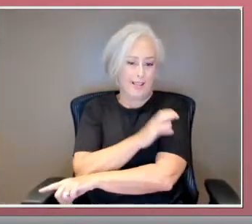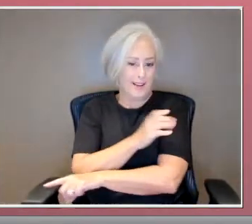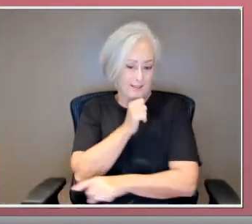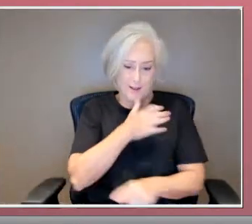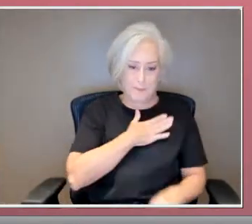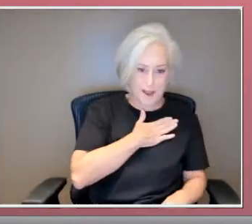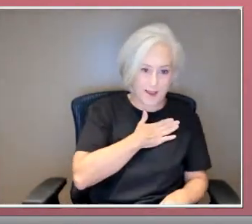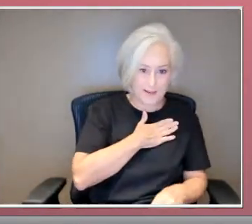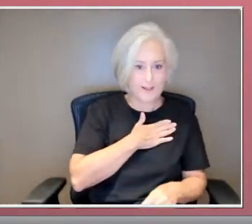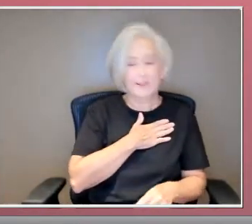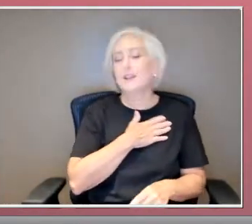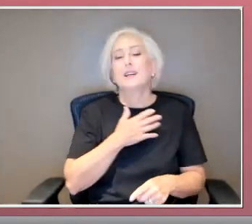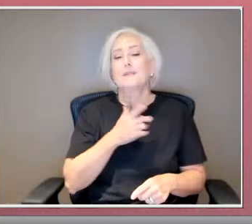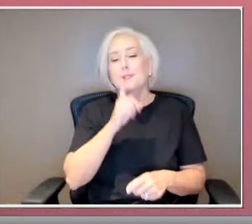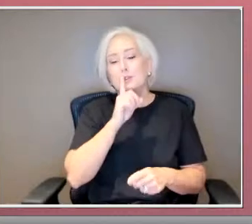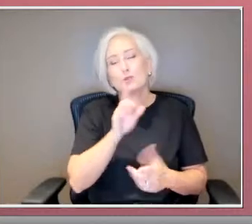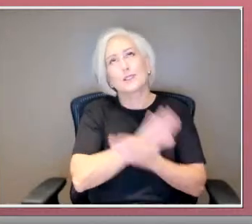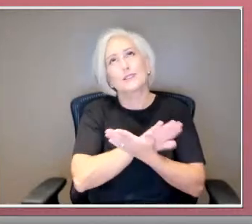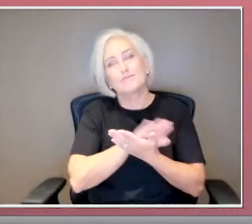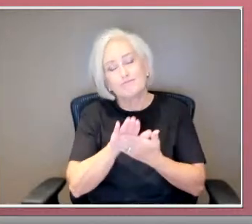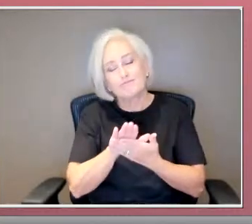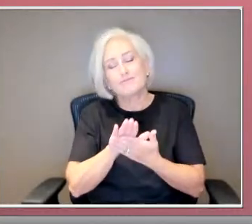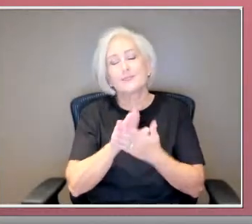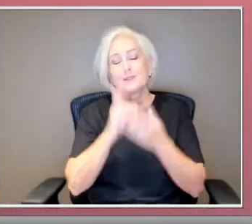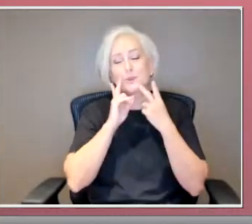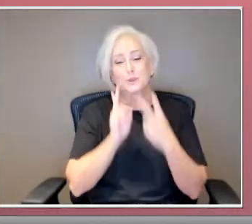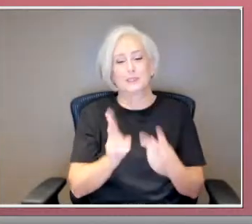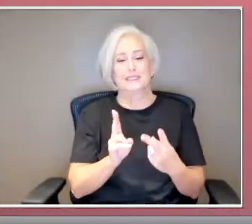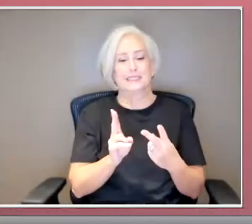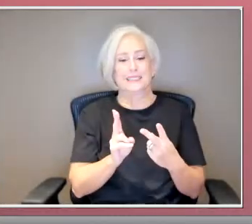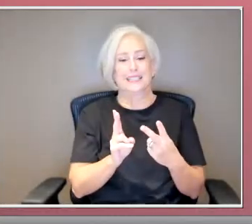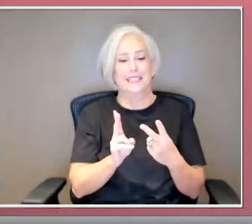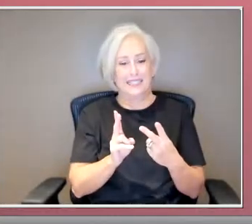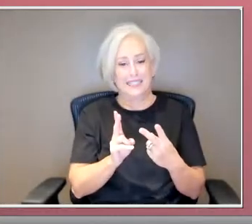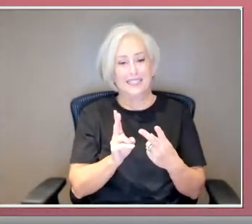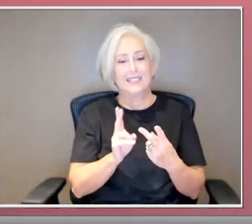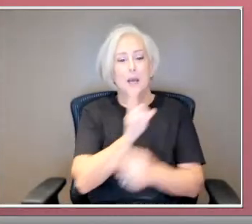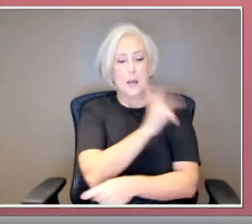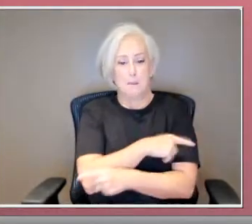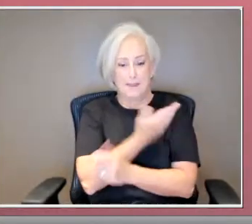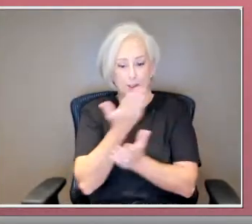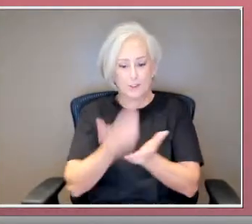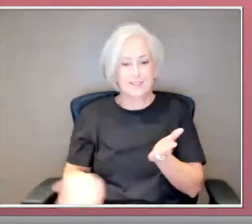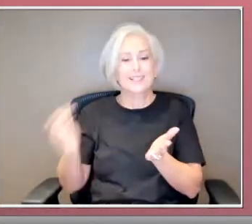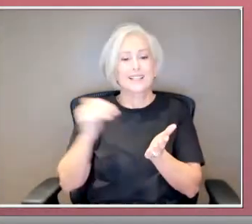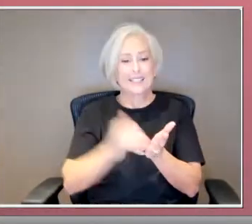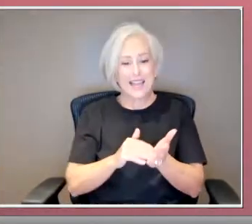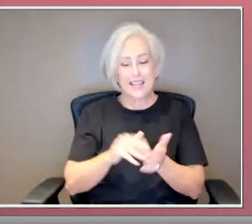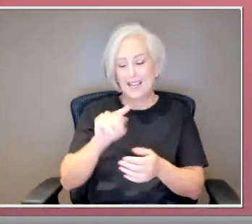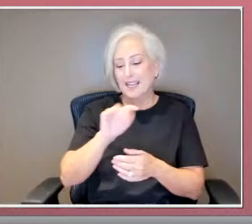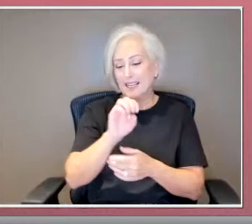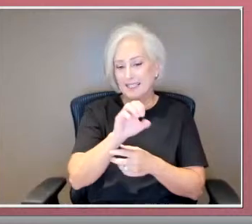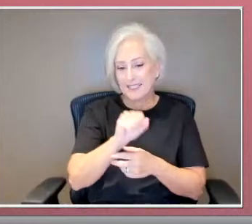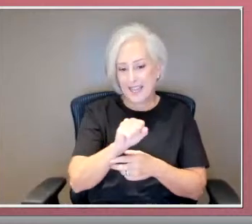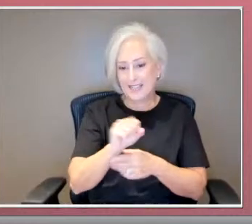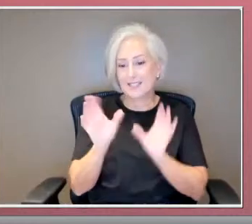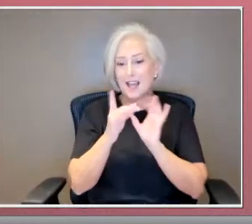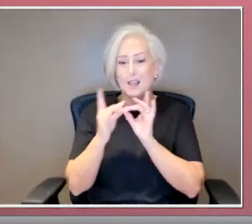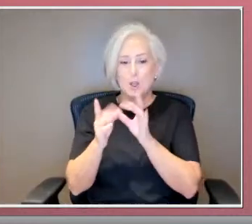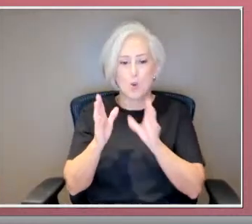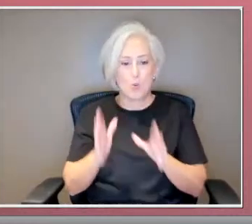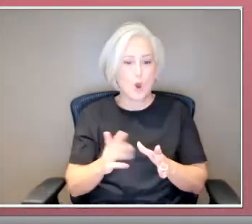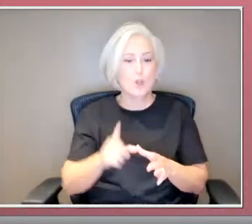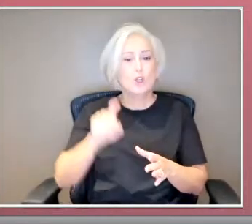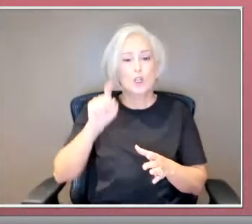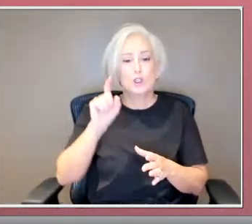it's very rewarding. And I think that Tess and the rest of the VAD coordinators and the team should, and rightly